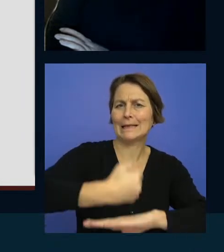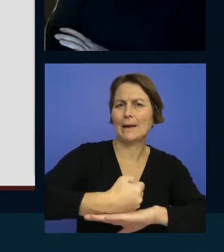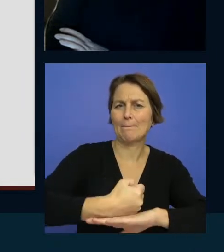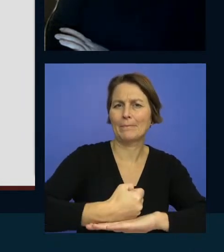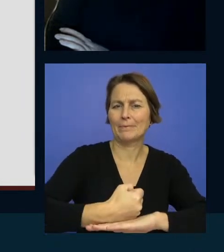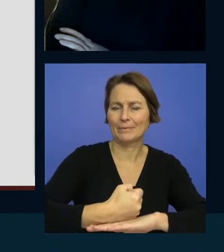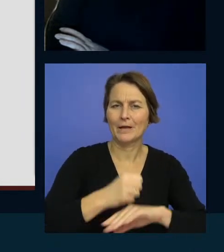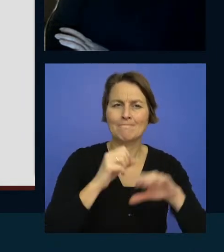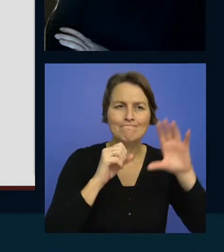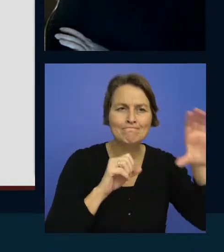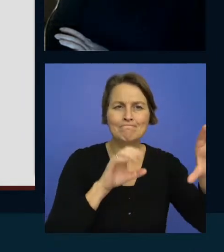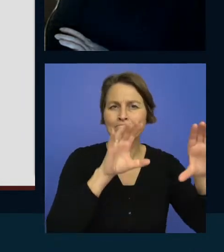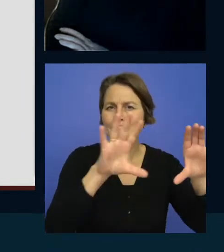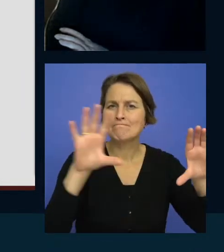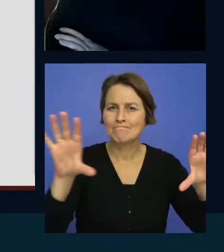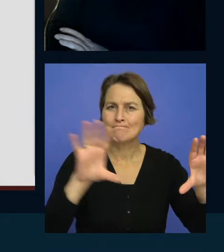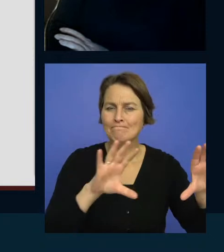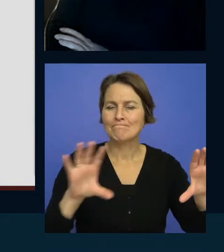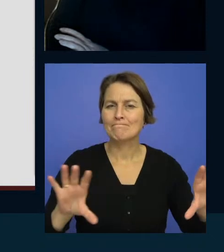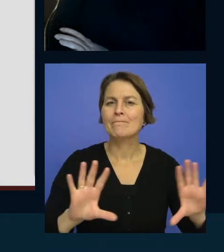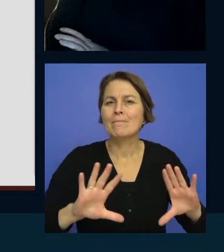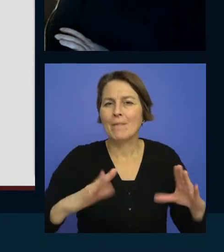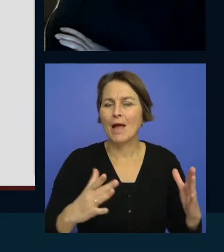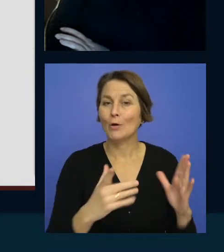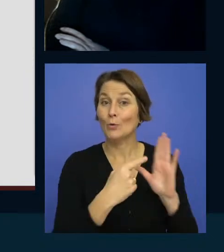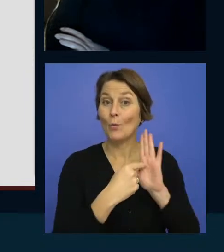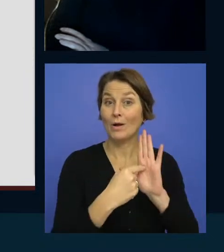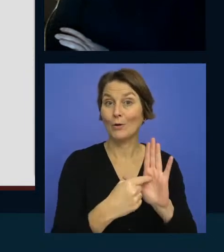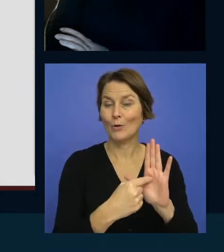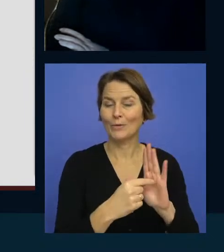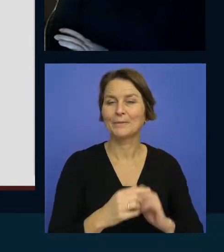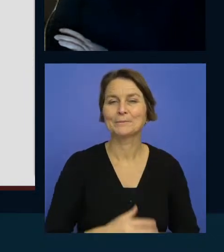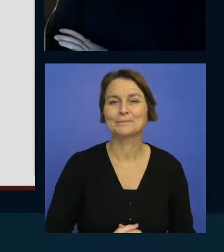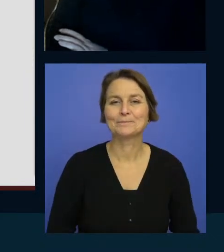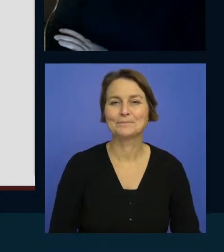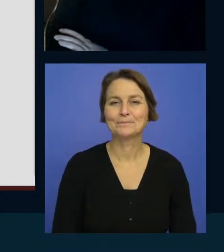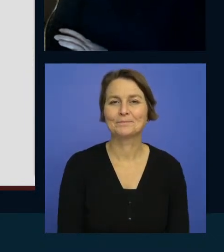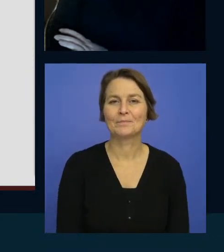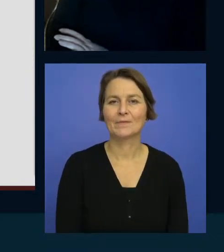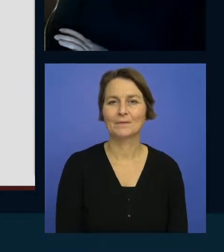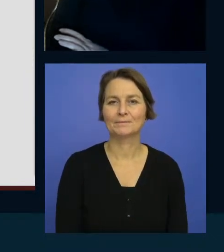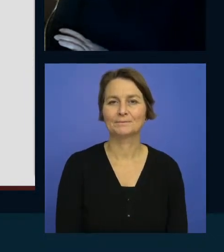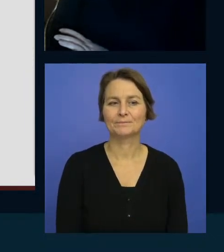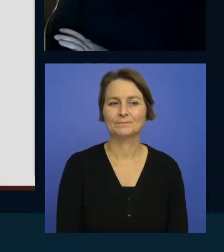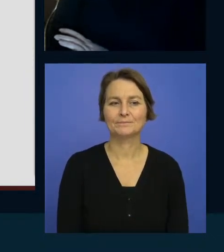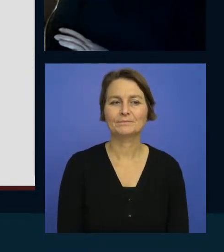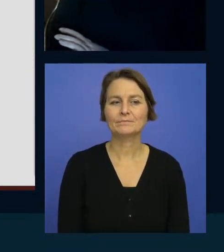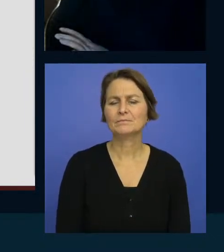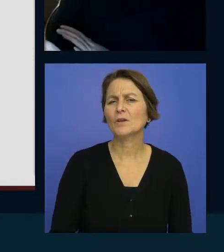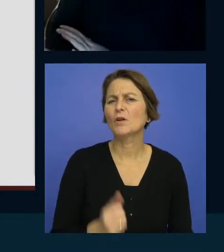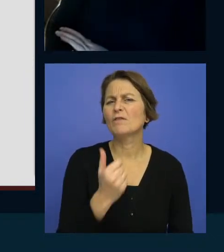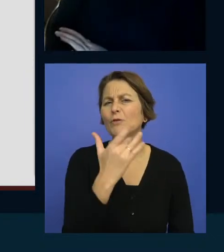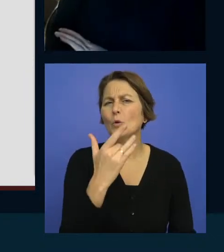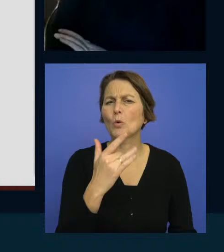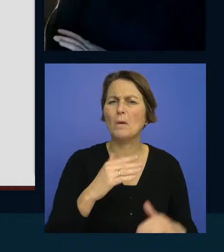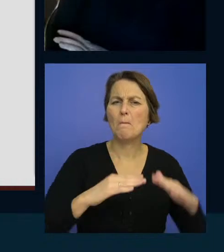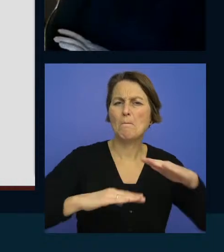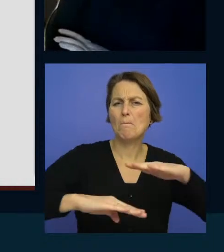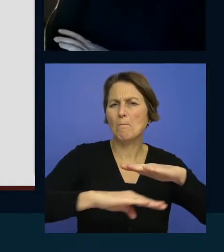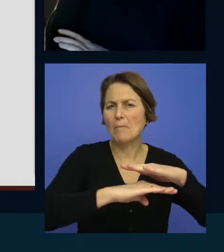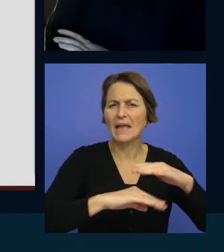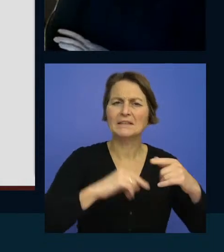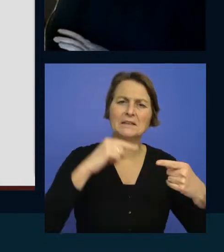into adoption, for instance, of Microsoft 365. I have some basic stats on usage, on